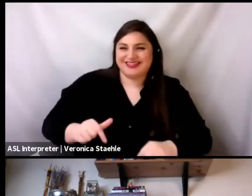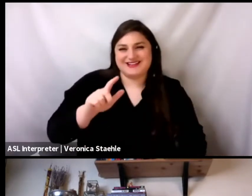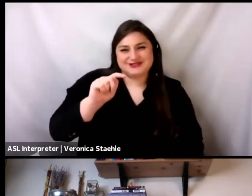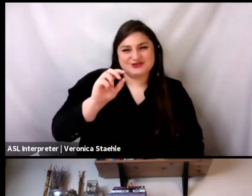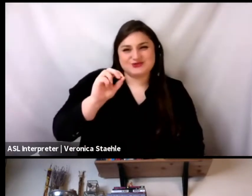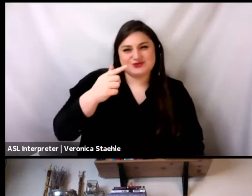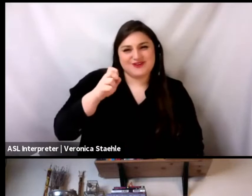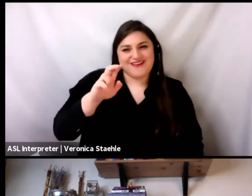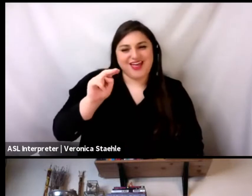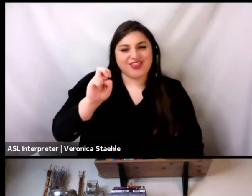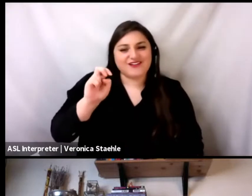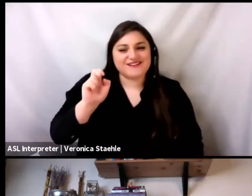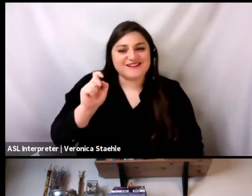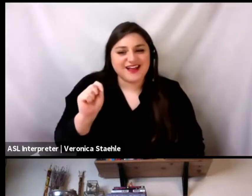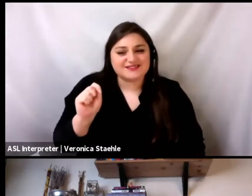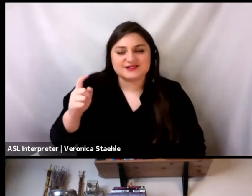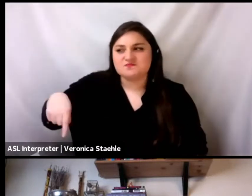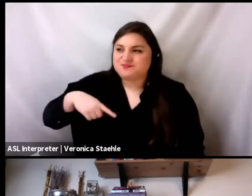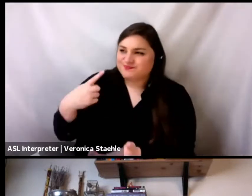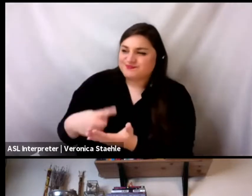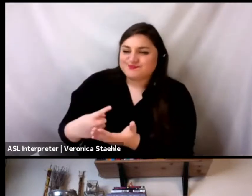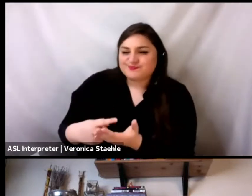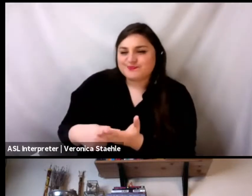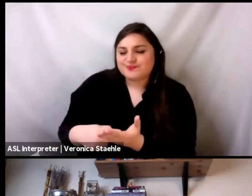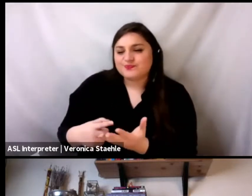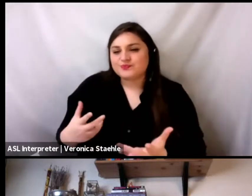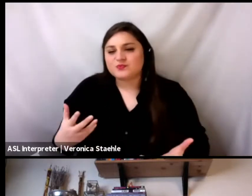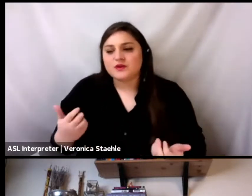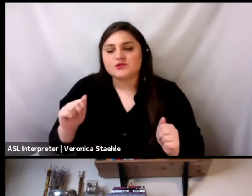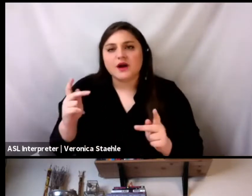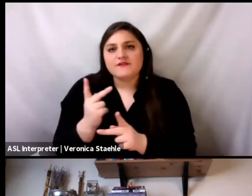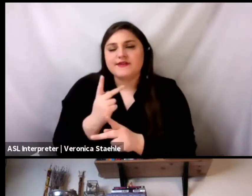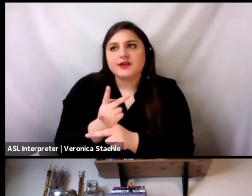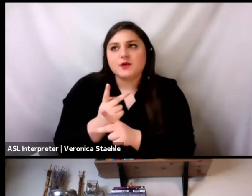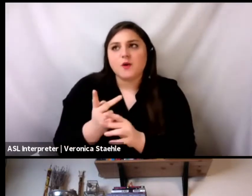been trying to think about how to